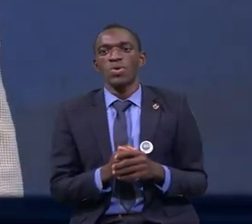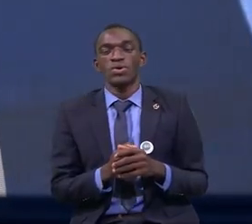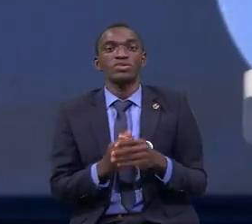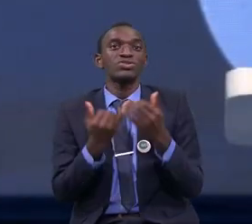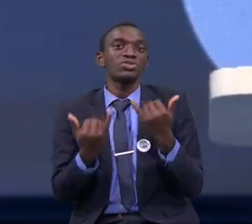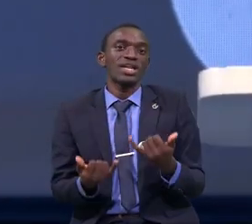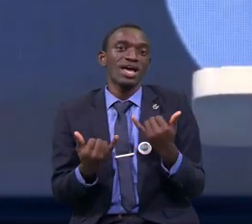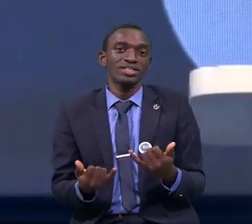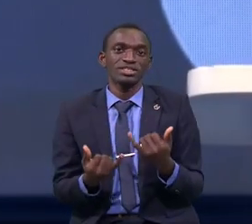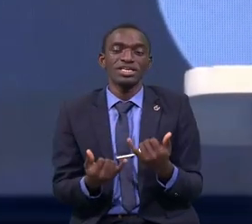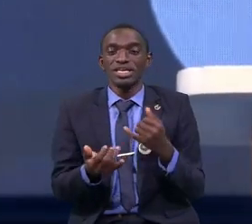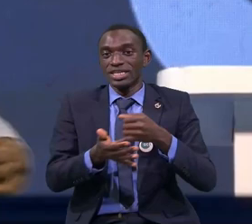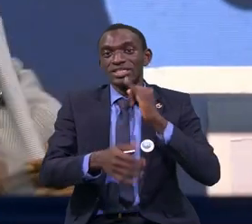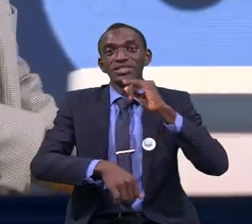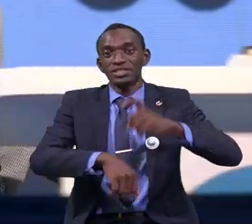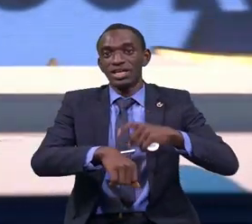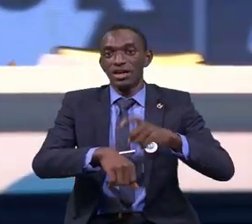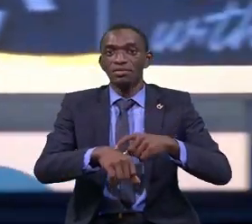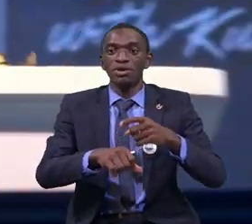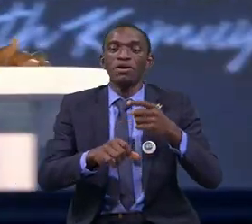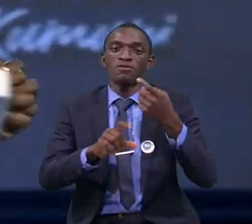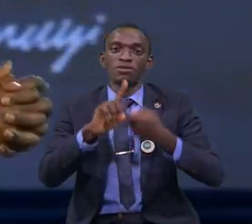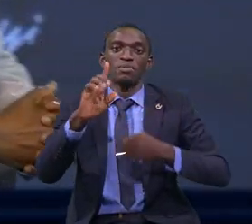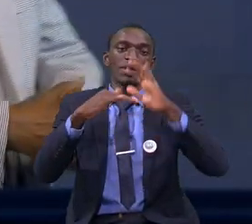Tonight, a sign from heaven.